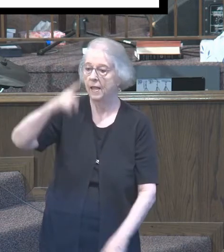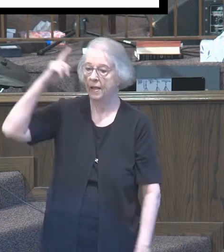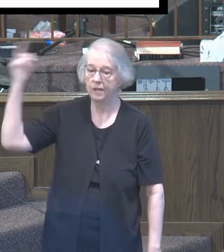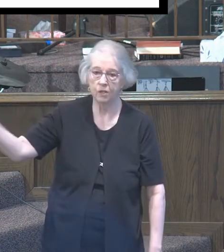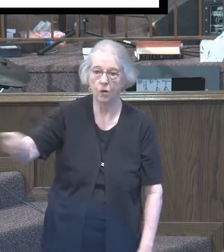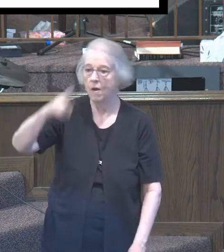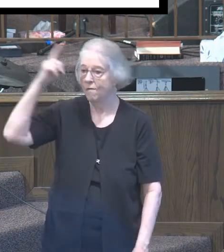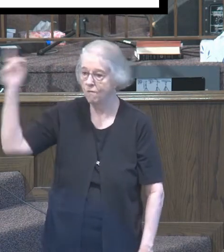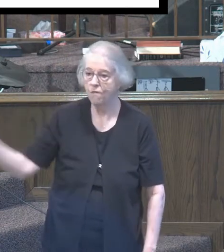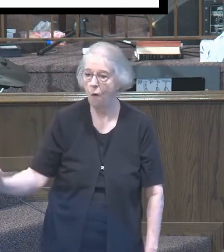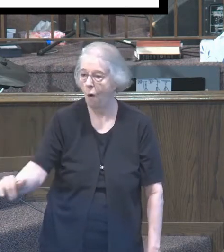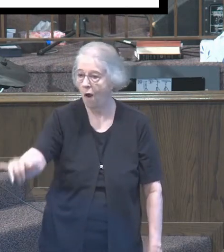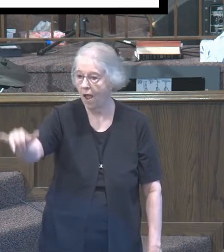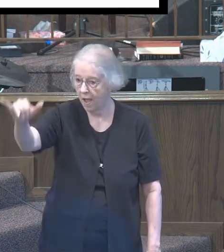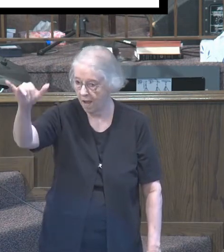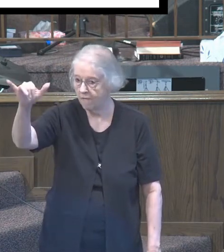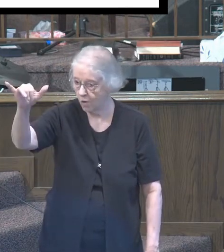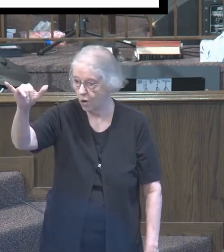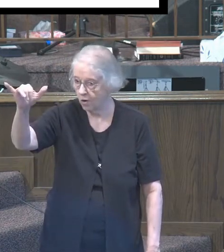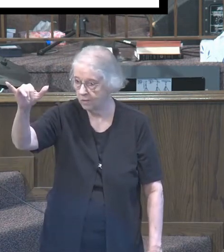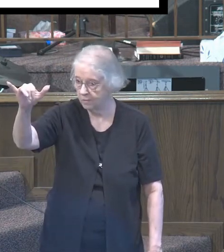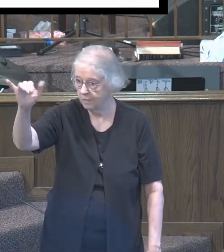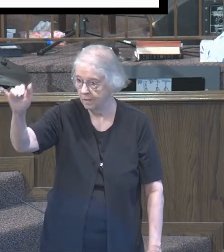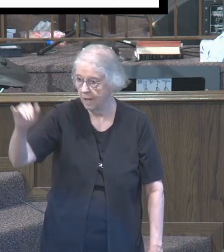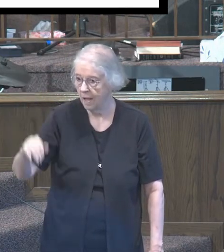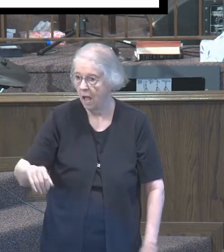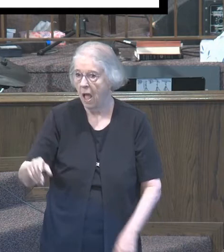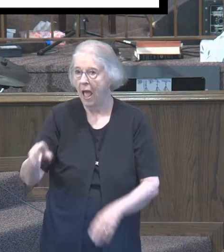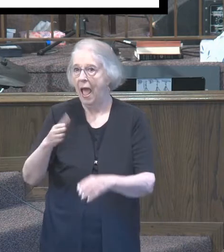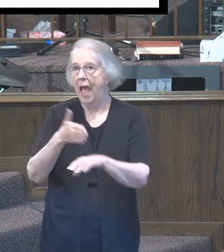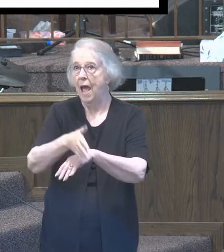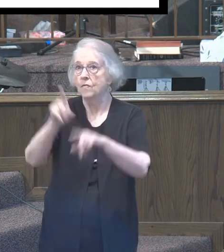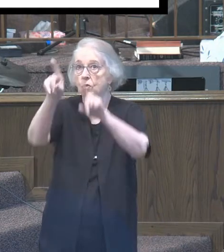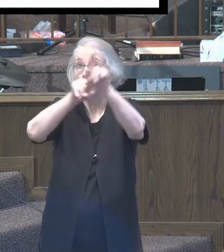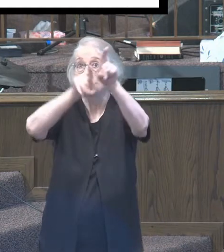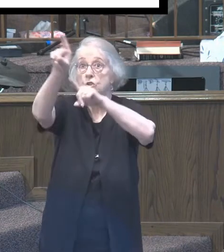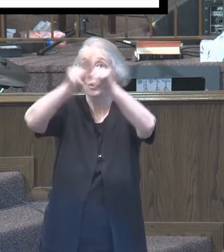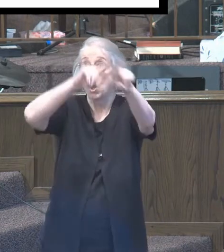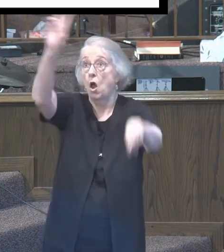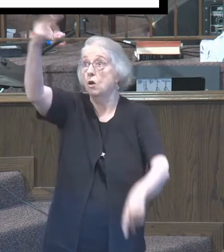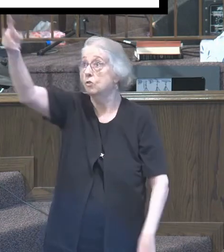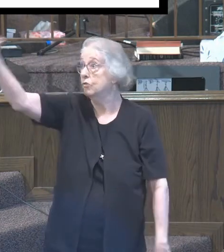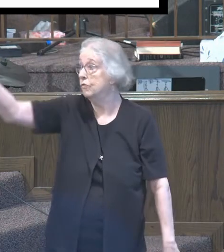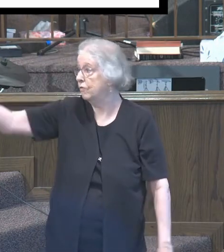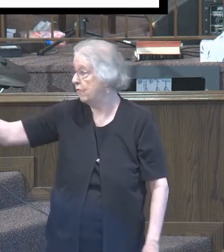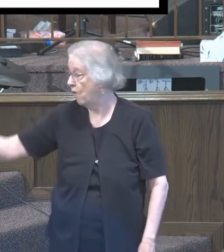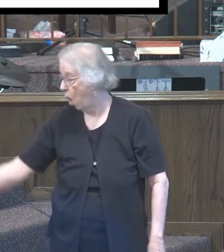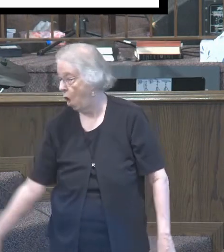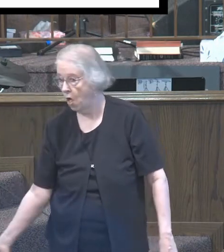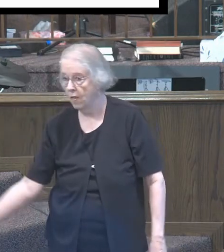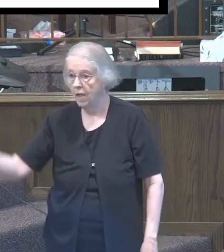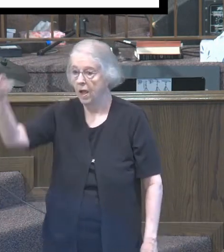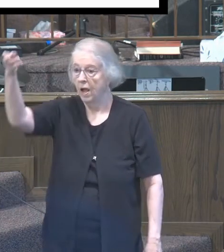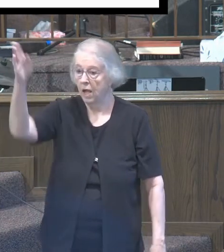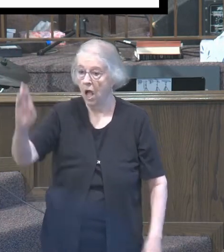ground at your feet. Long after stars burn out and earth wears out, God's law will be alive